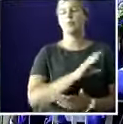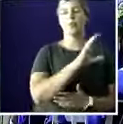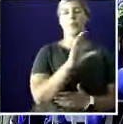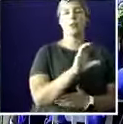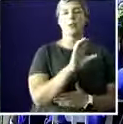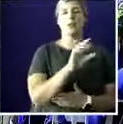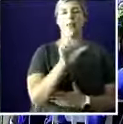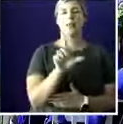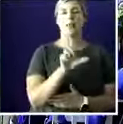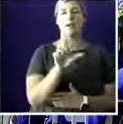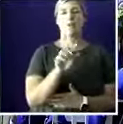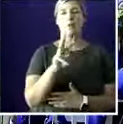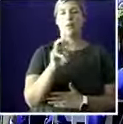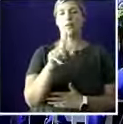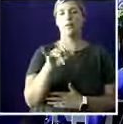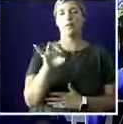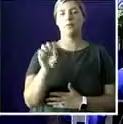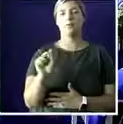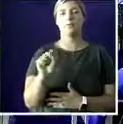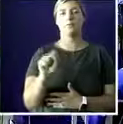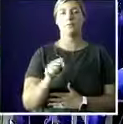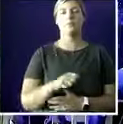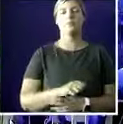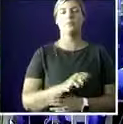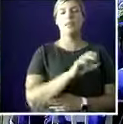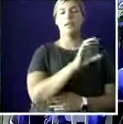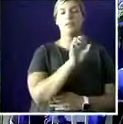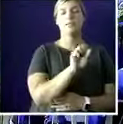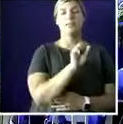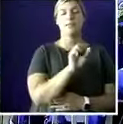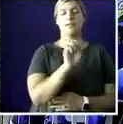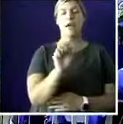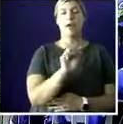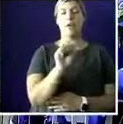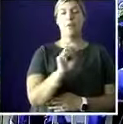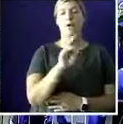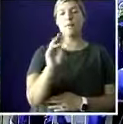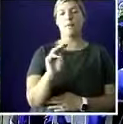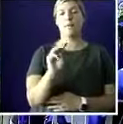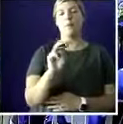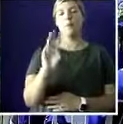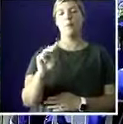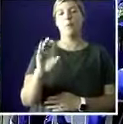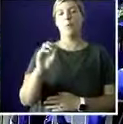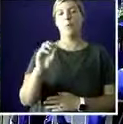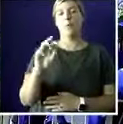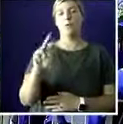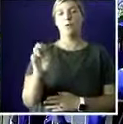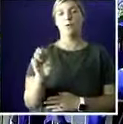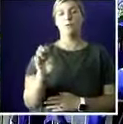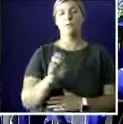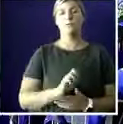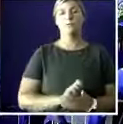Cordelia Love Williams. Steve Albert Michael Moore.